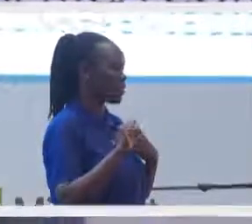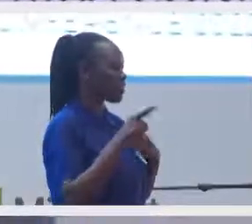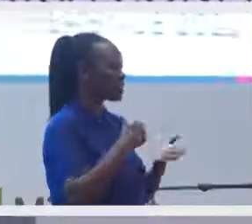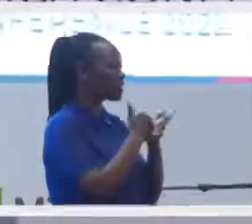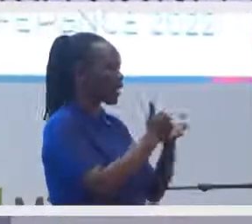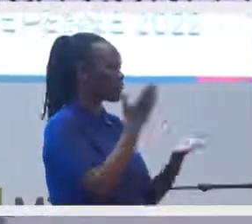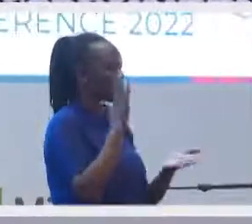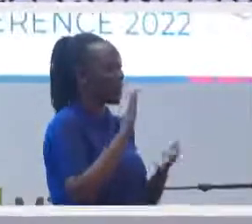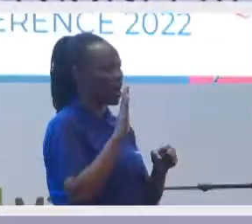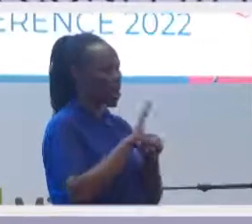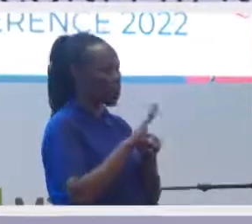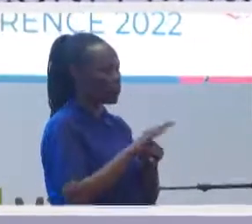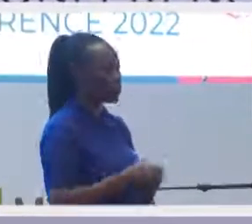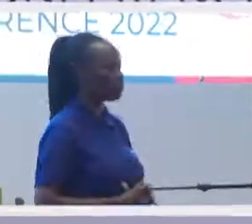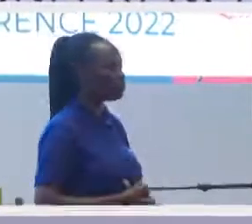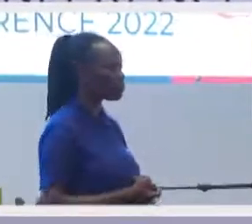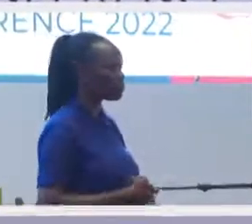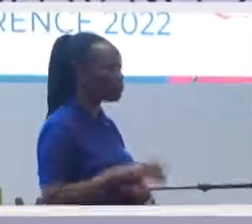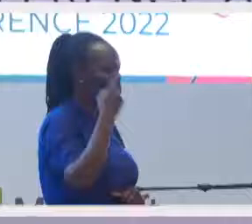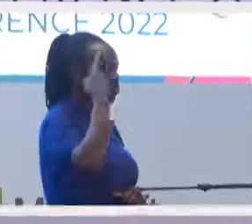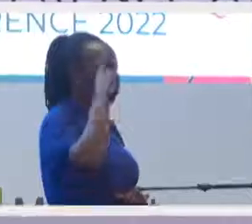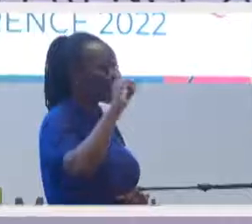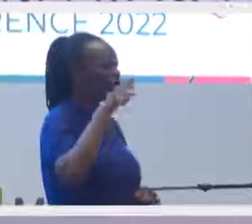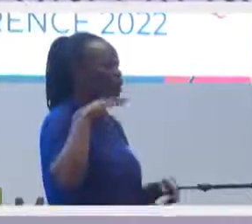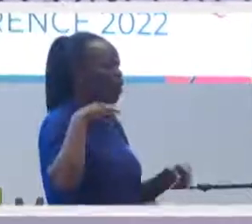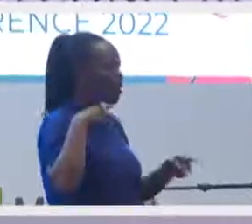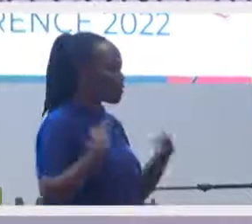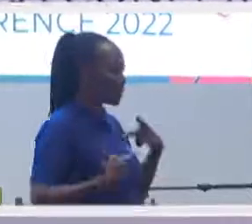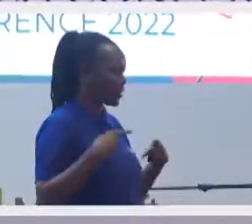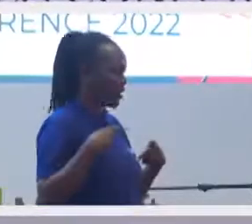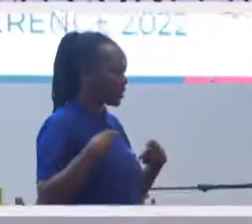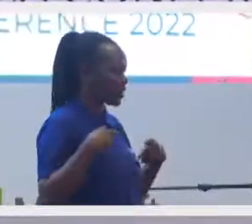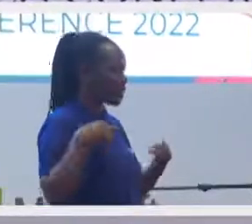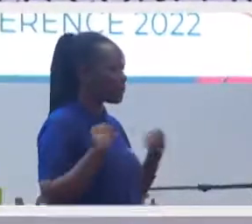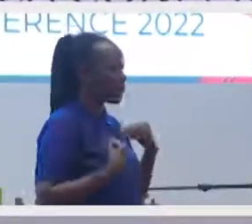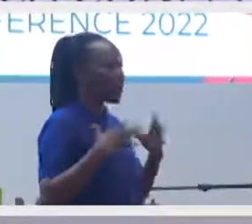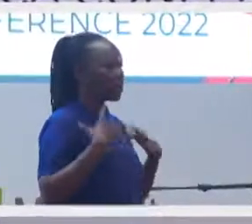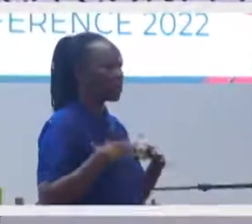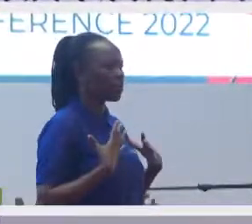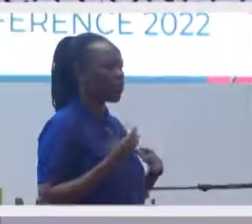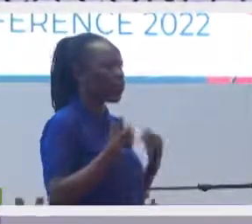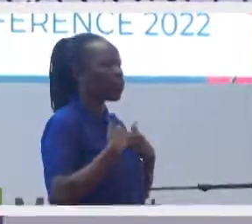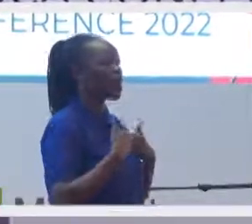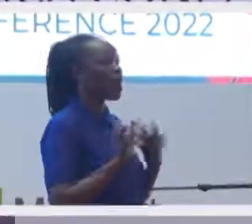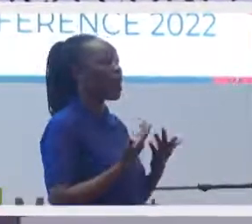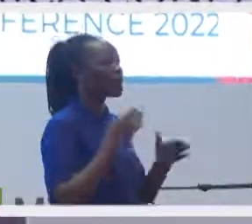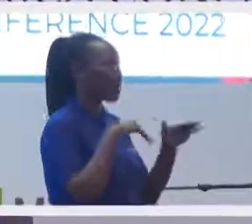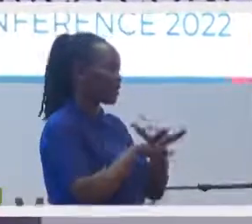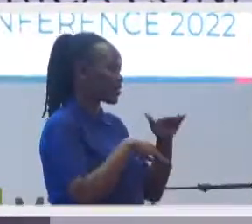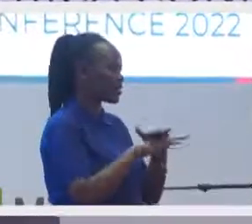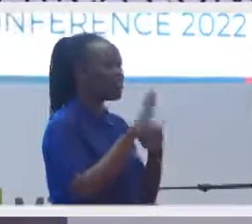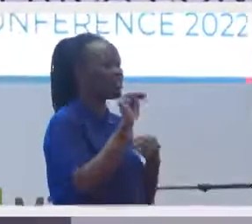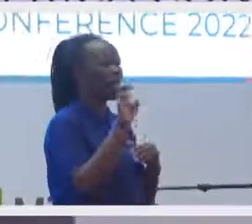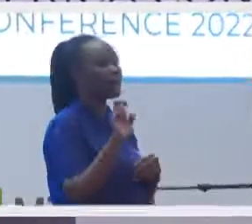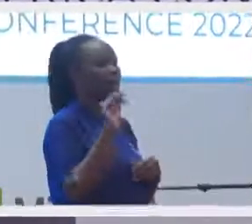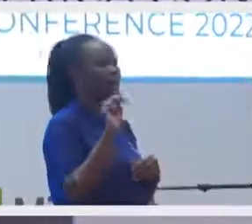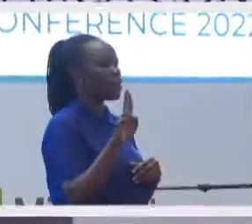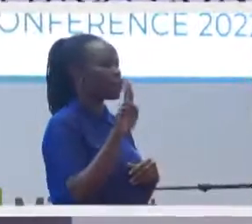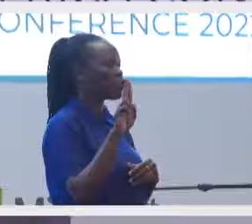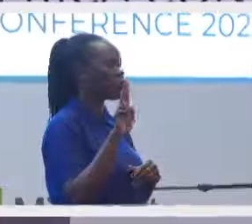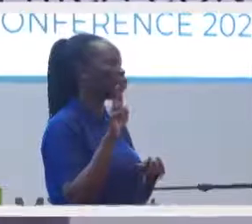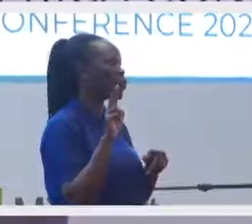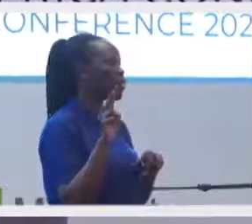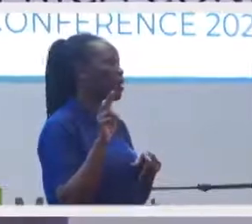lot. For physically impaired or injured users, we have the accessibility menu, which is